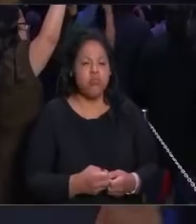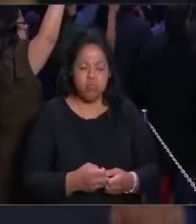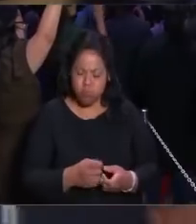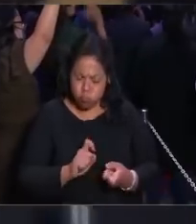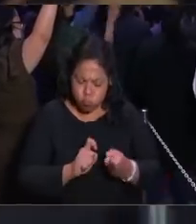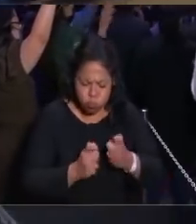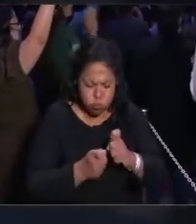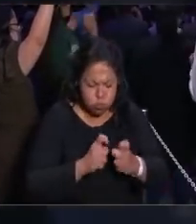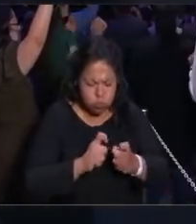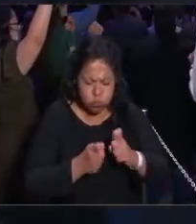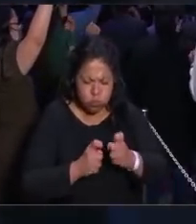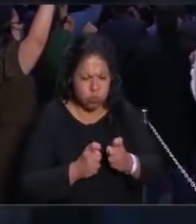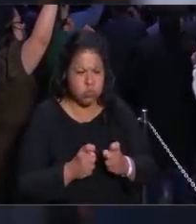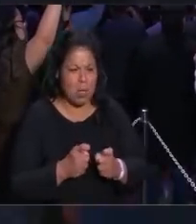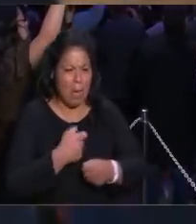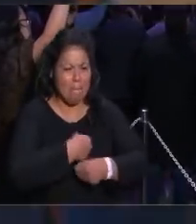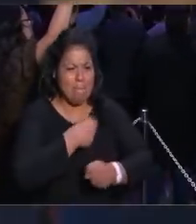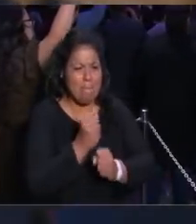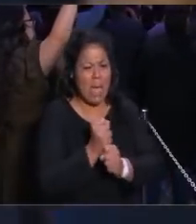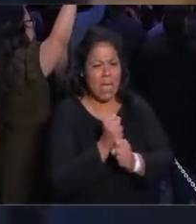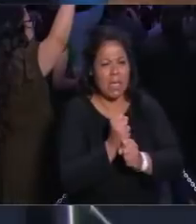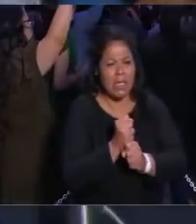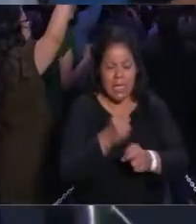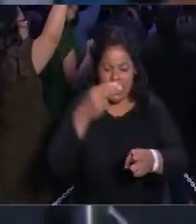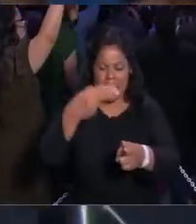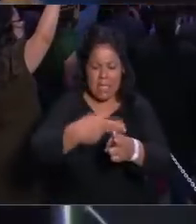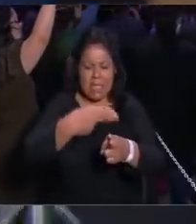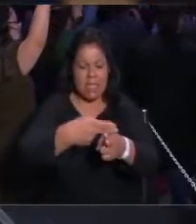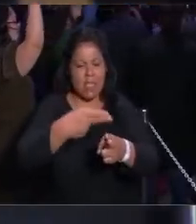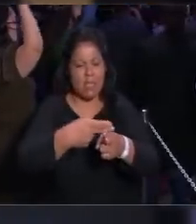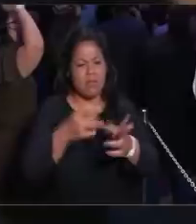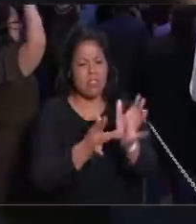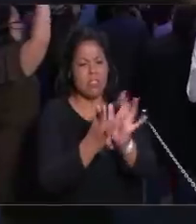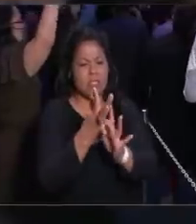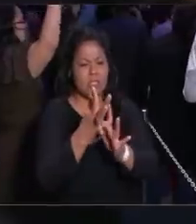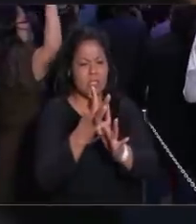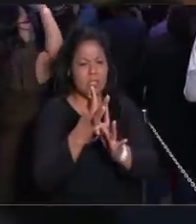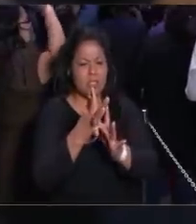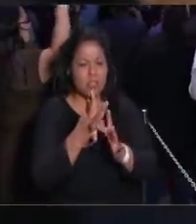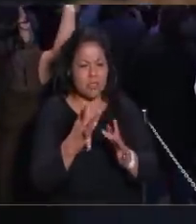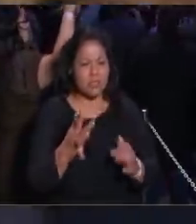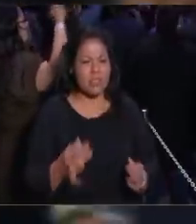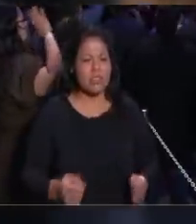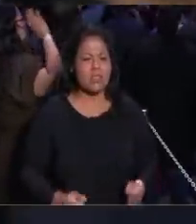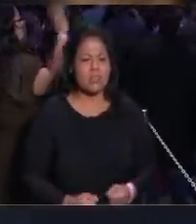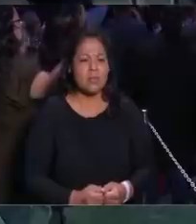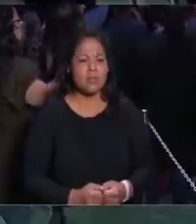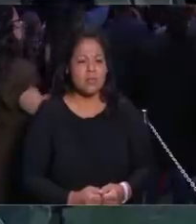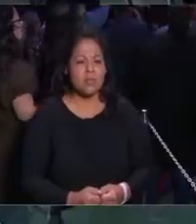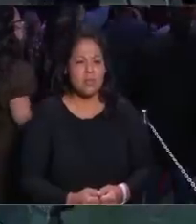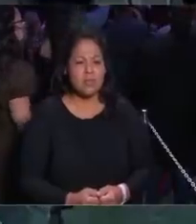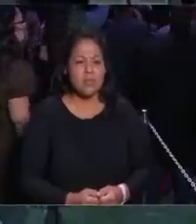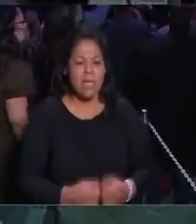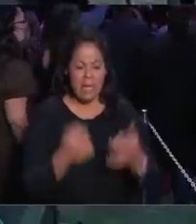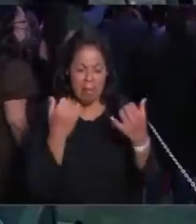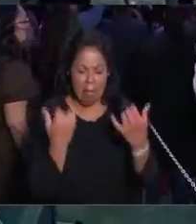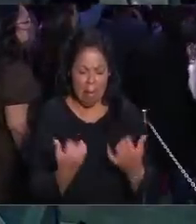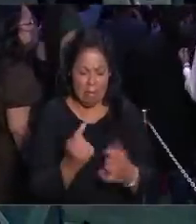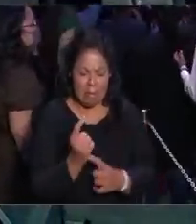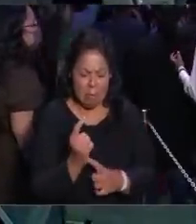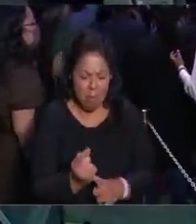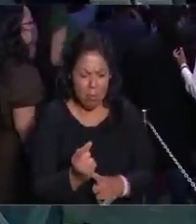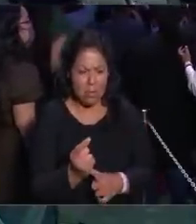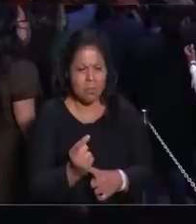formado. That are being formed. En el nombre de Jesús. In the name of Jesus. Este es el